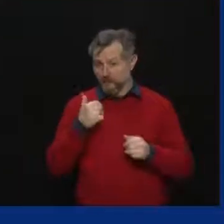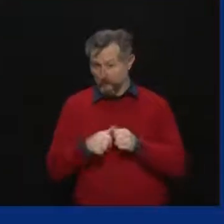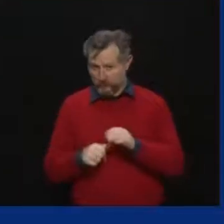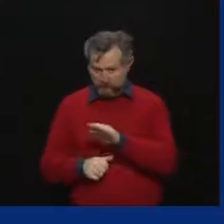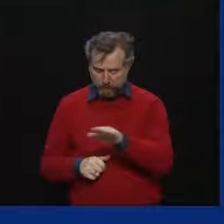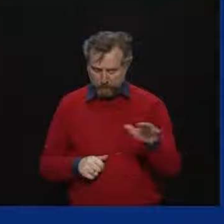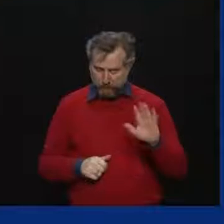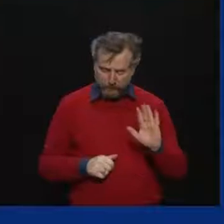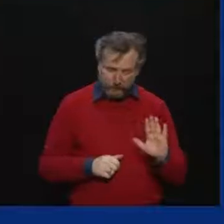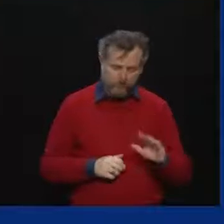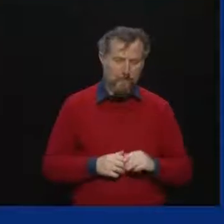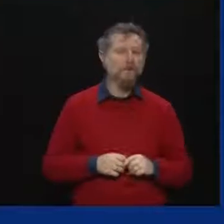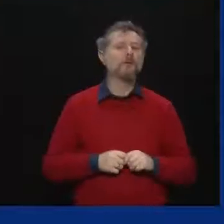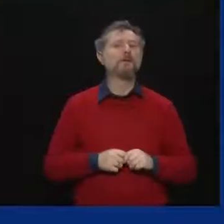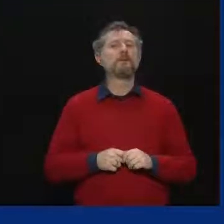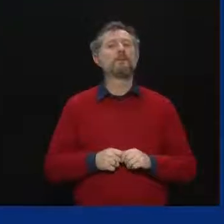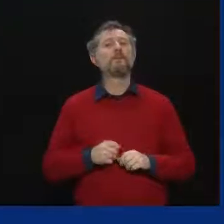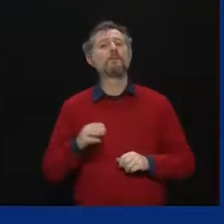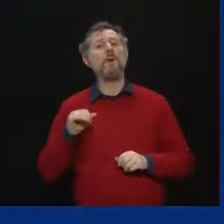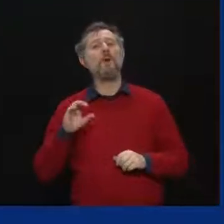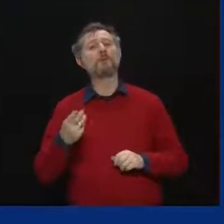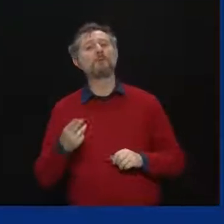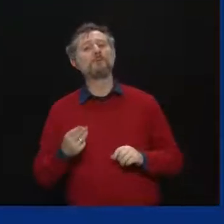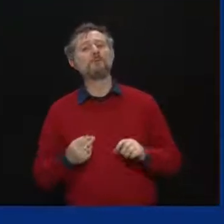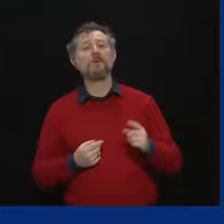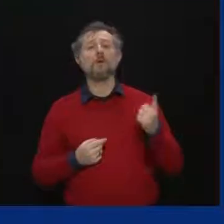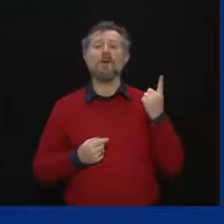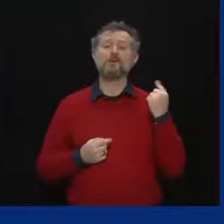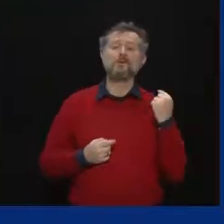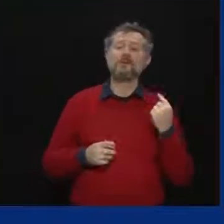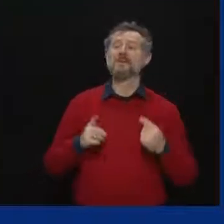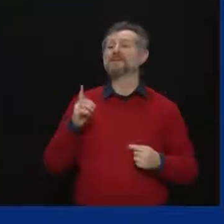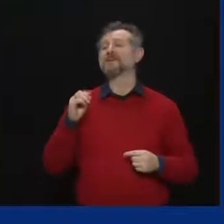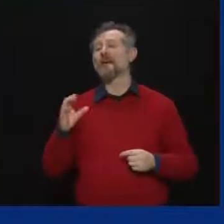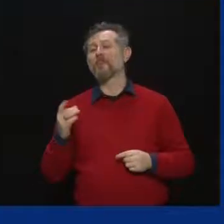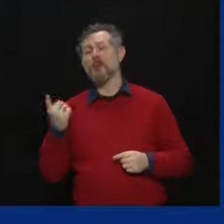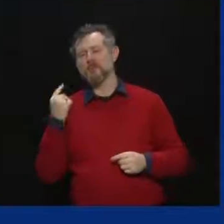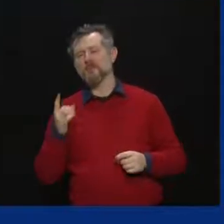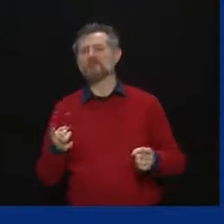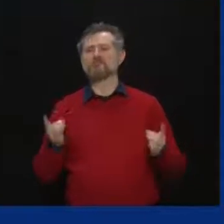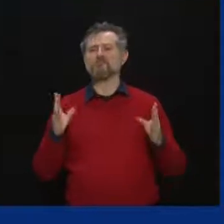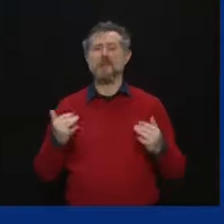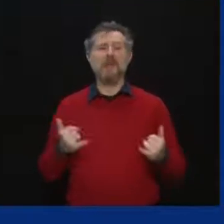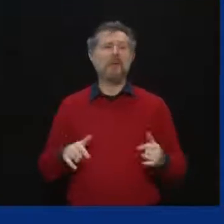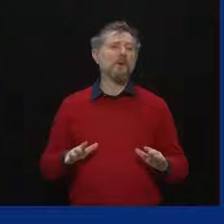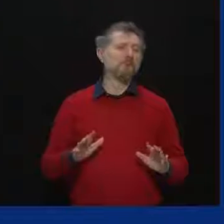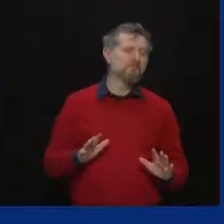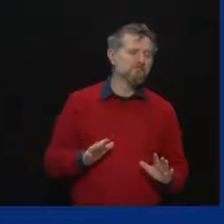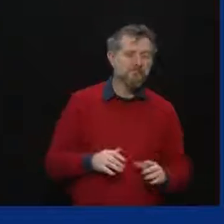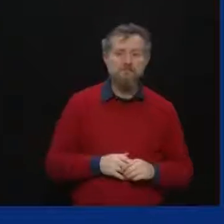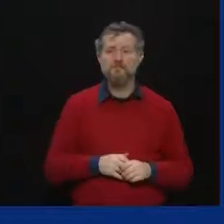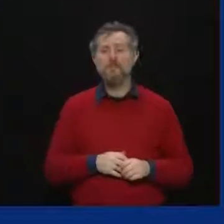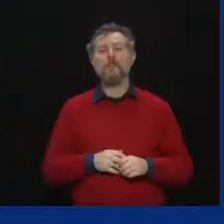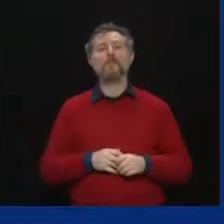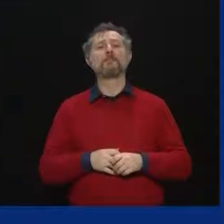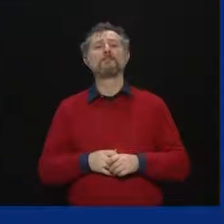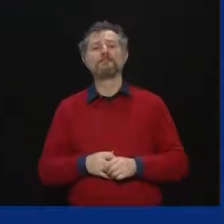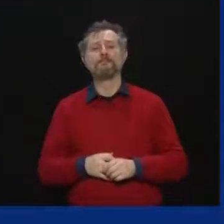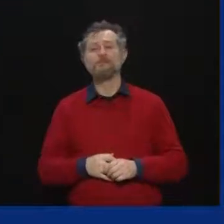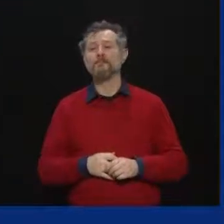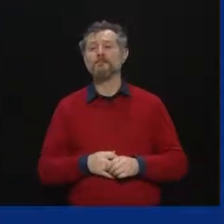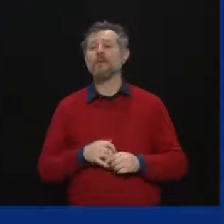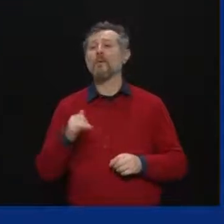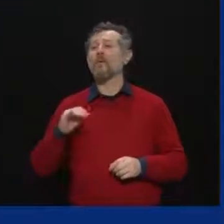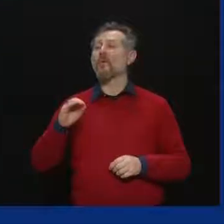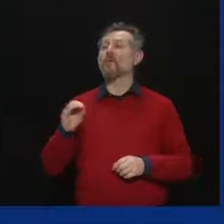it's not March of 2020, it's not even December 2020, just to keep things in perspective. And it is milder than Delta.